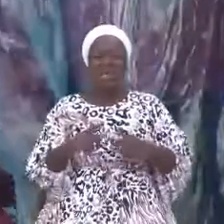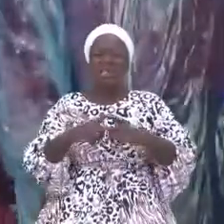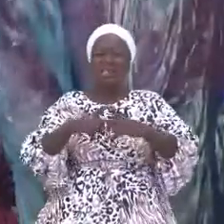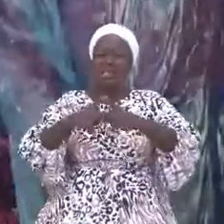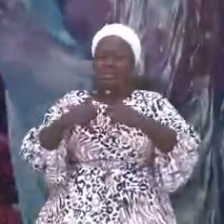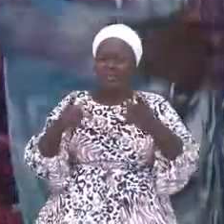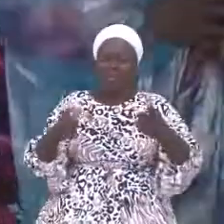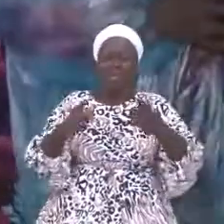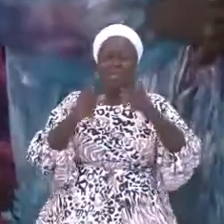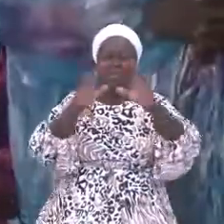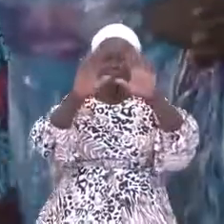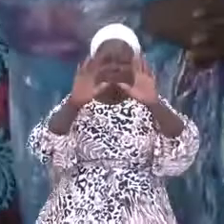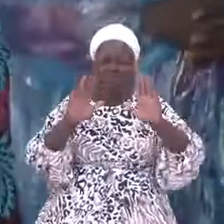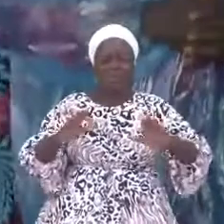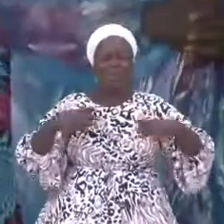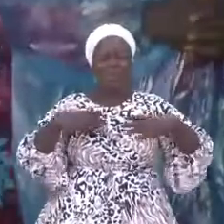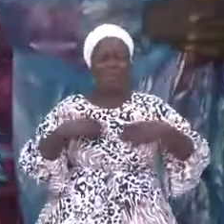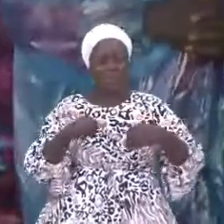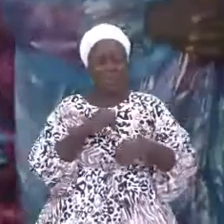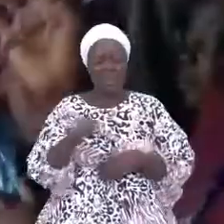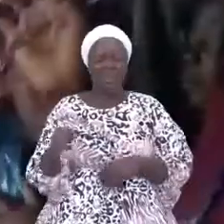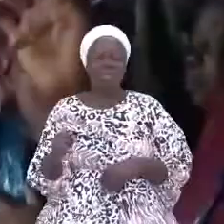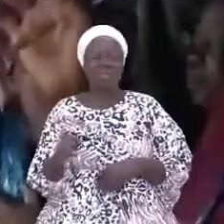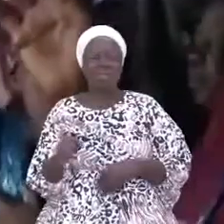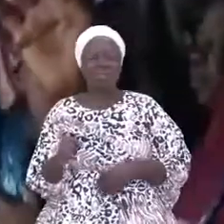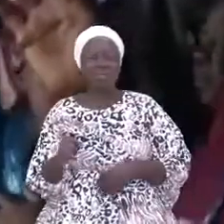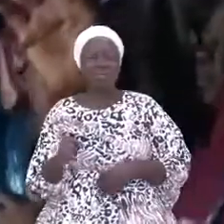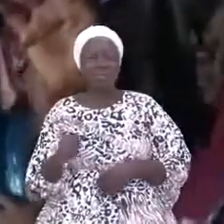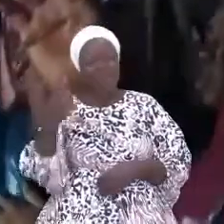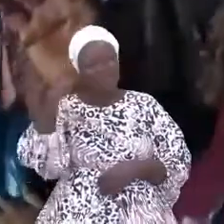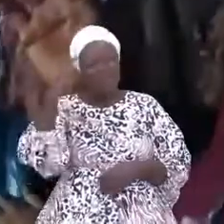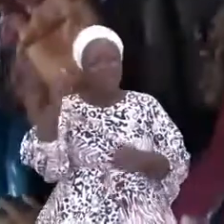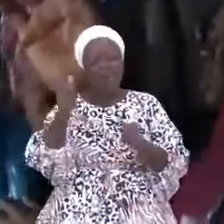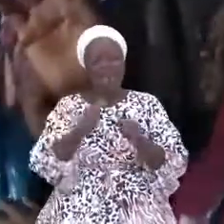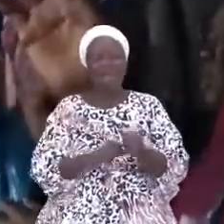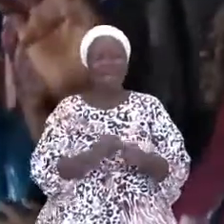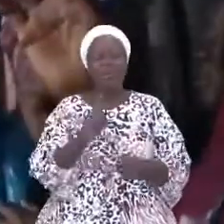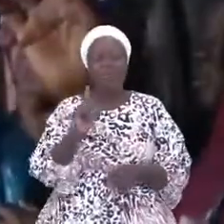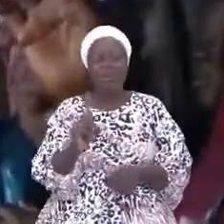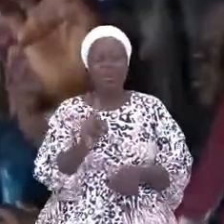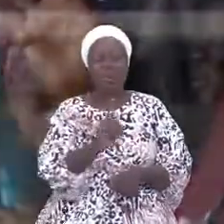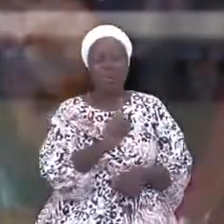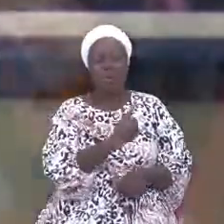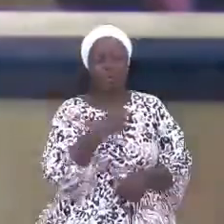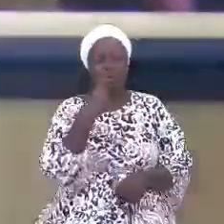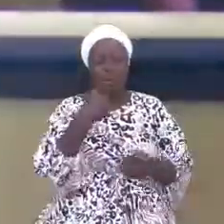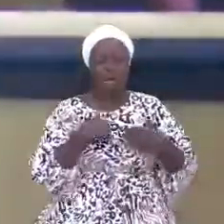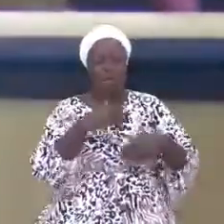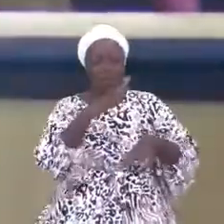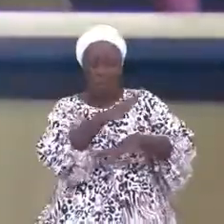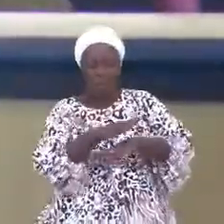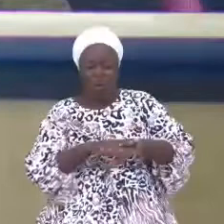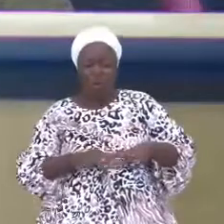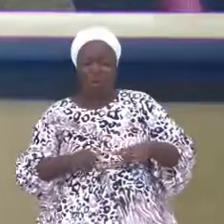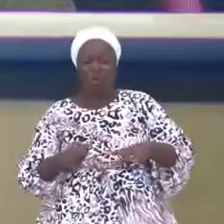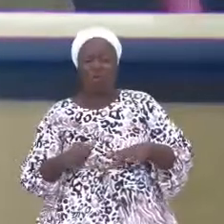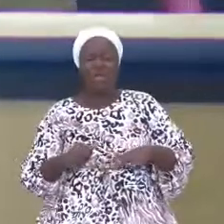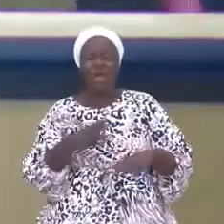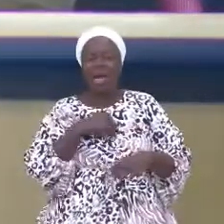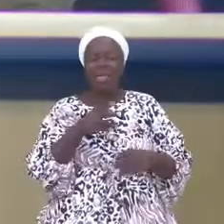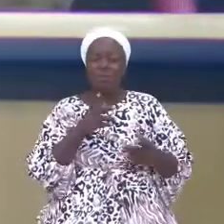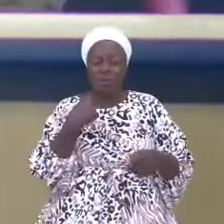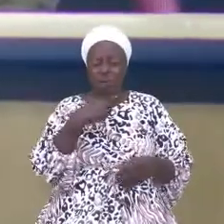supernatural healing, for everyone who has mentioned their